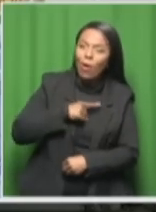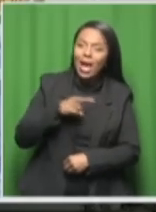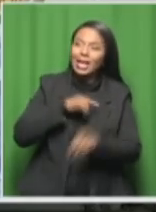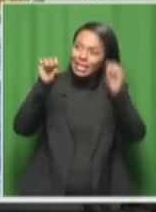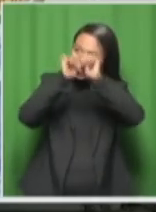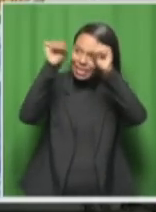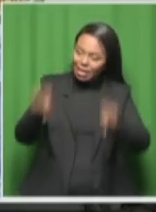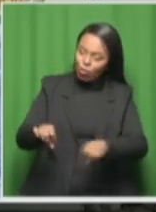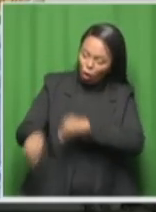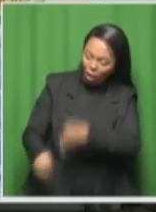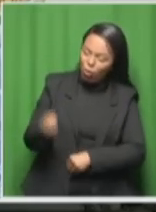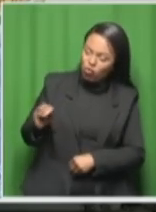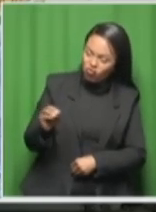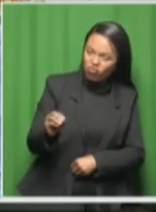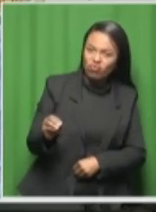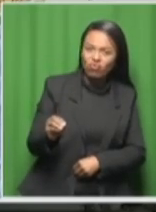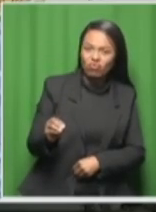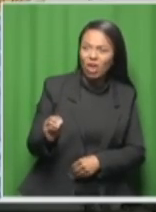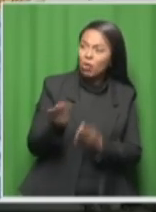itself.